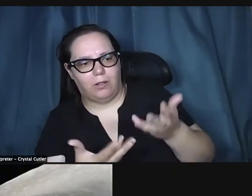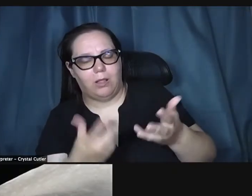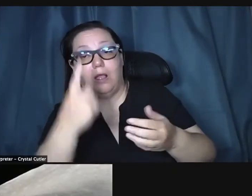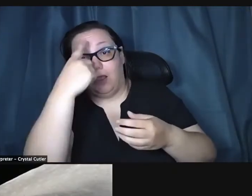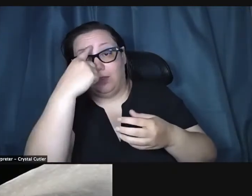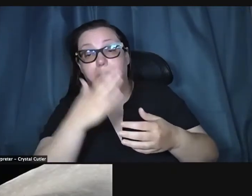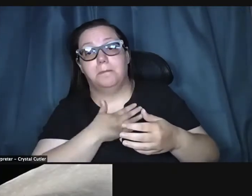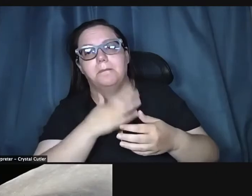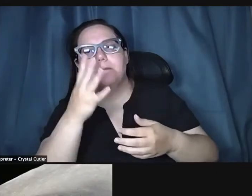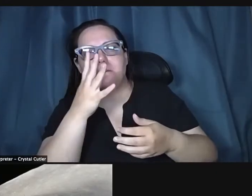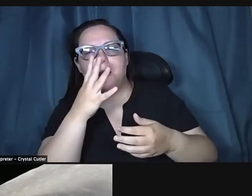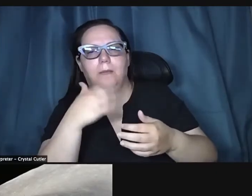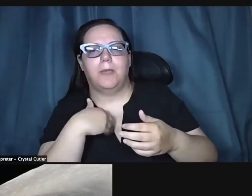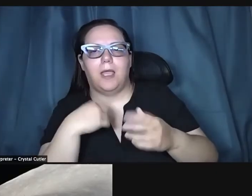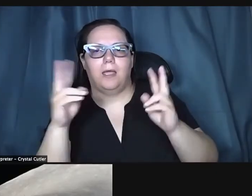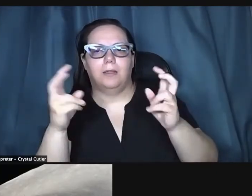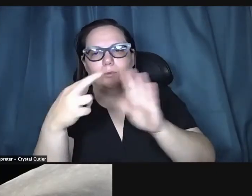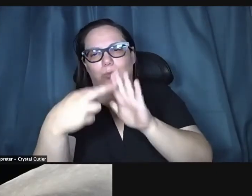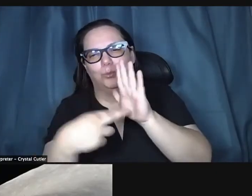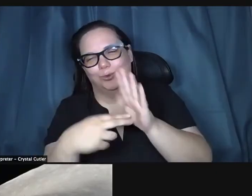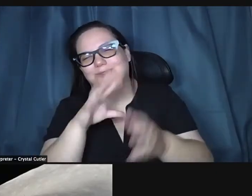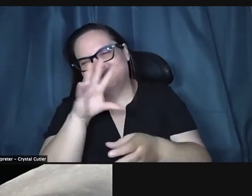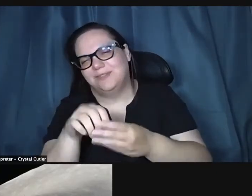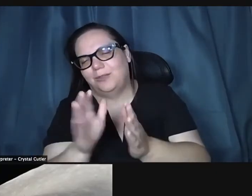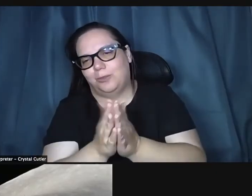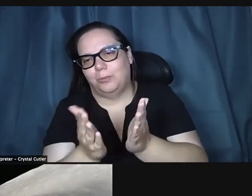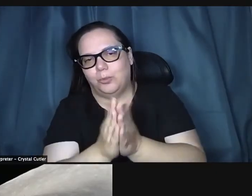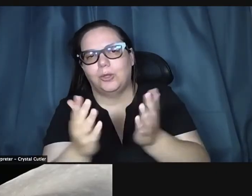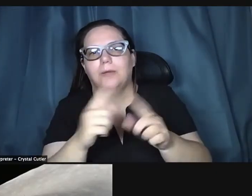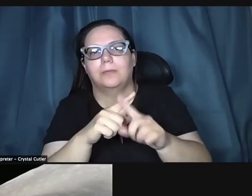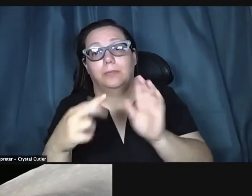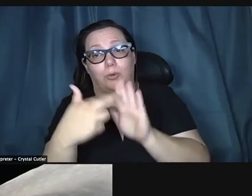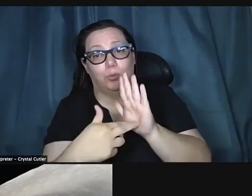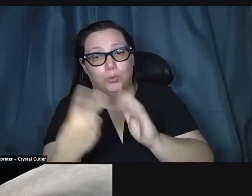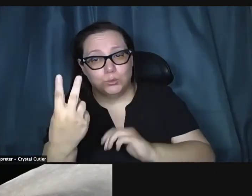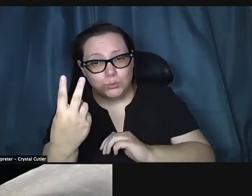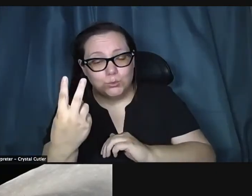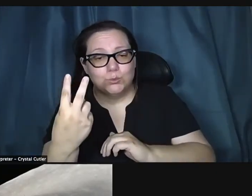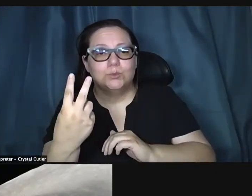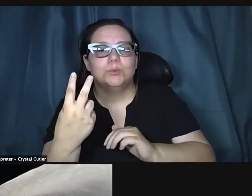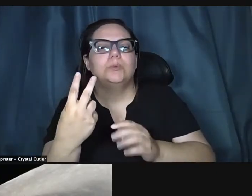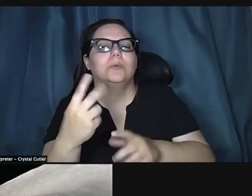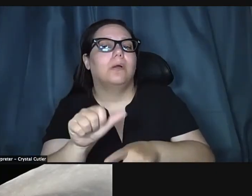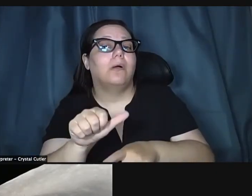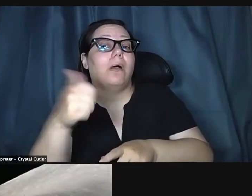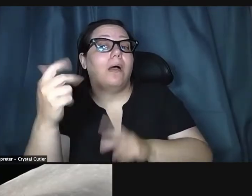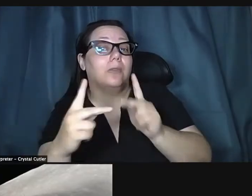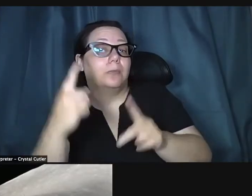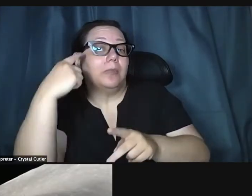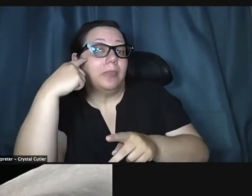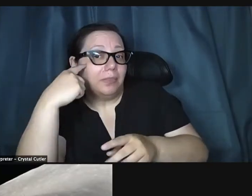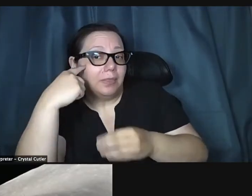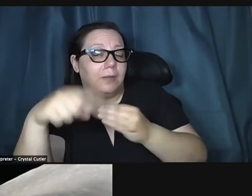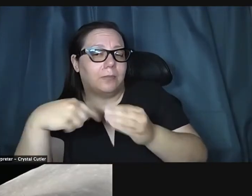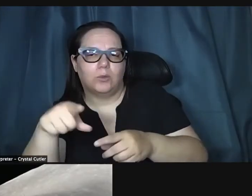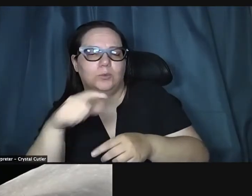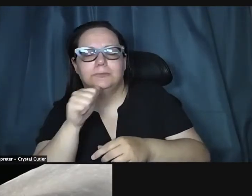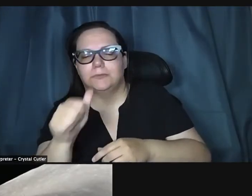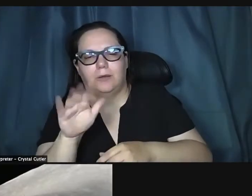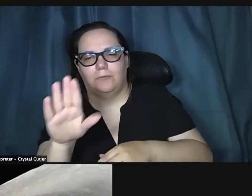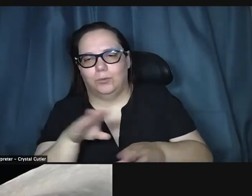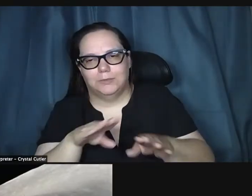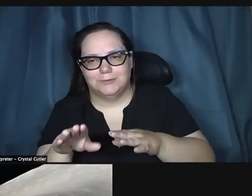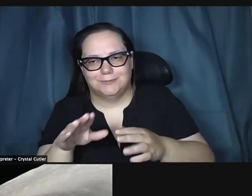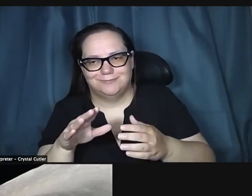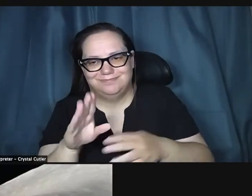mom had a set of rules and I put them in the book. And, rule number 2 is what other people think of you is none of your business.